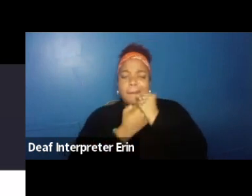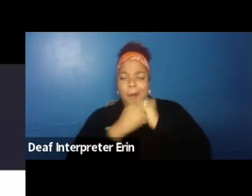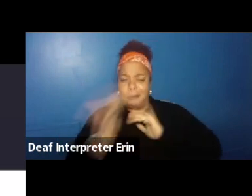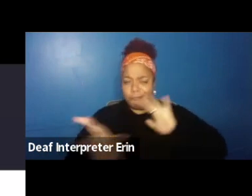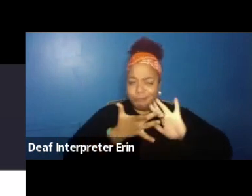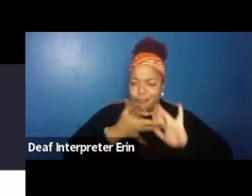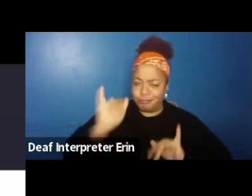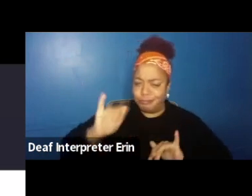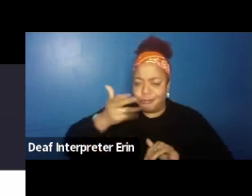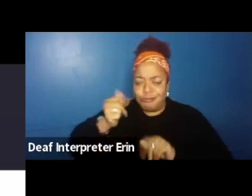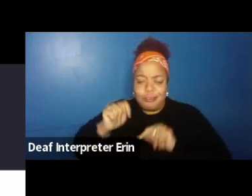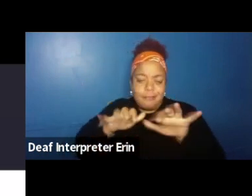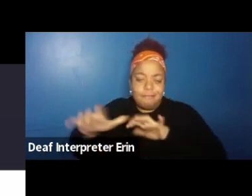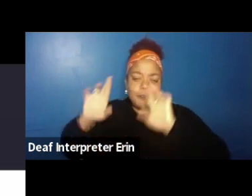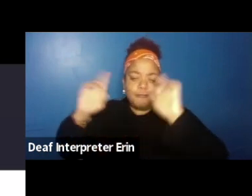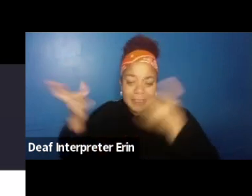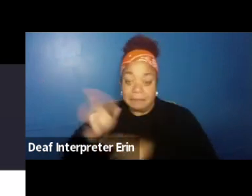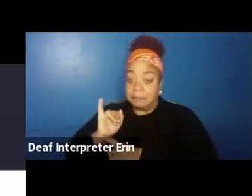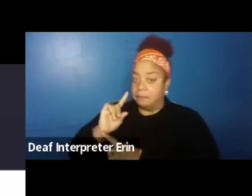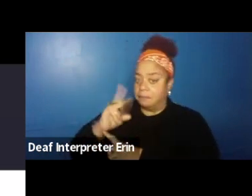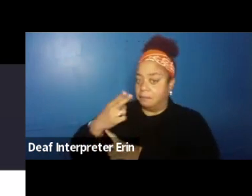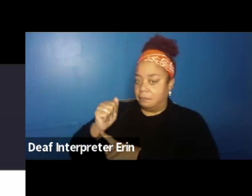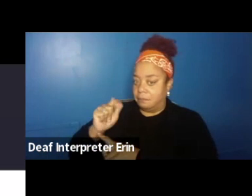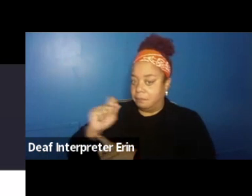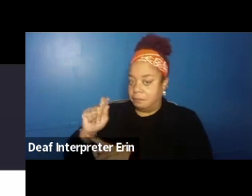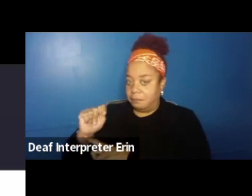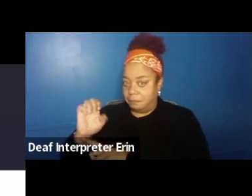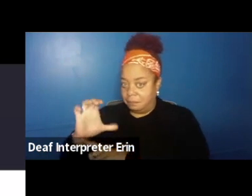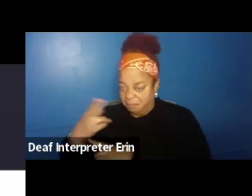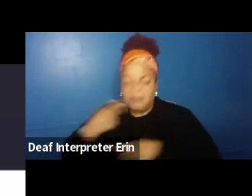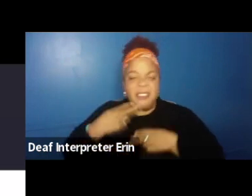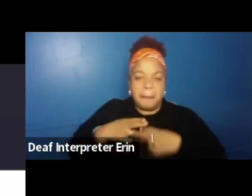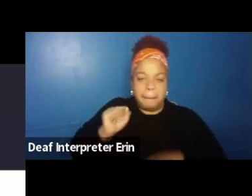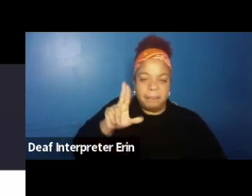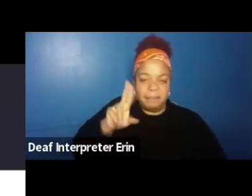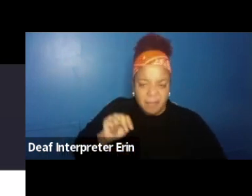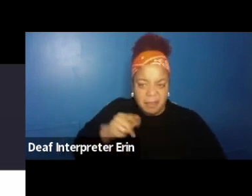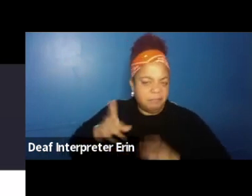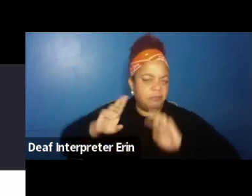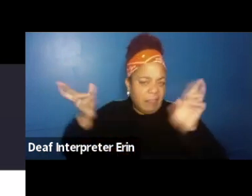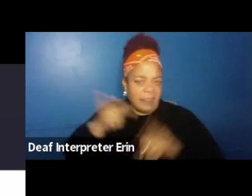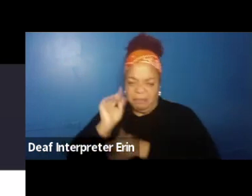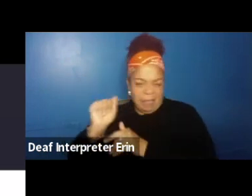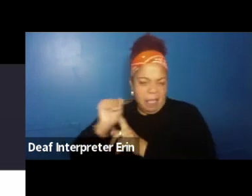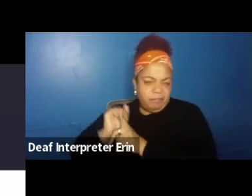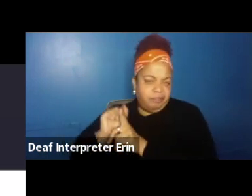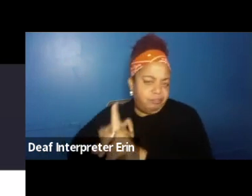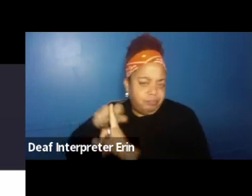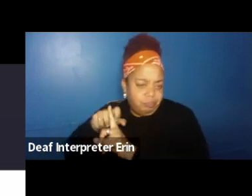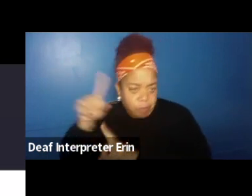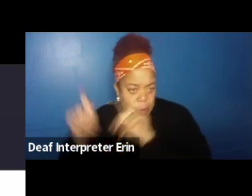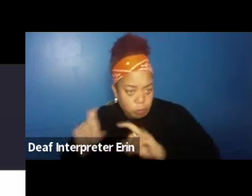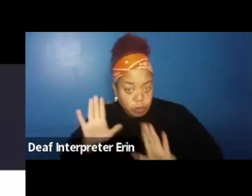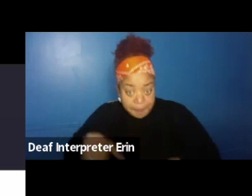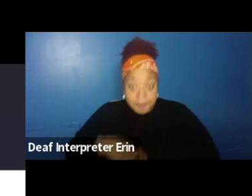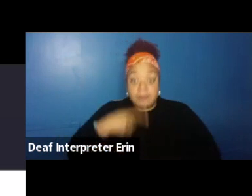see, recording this event to share with registrants later. We really want to invite you to join the conversation in the chat. Feel free to share your